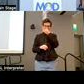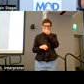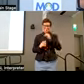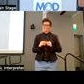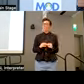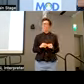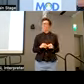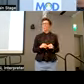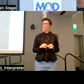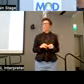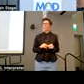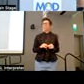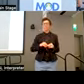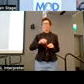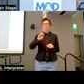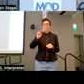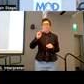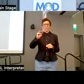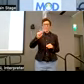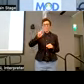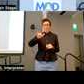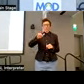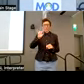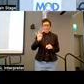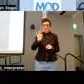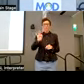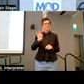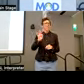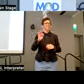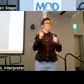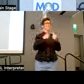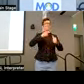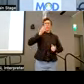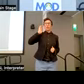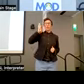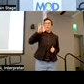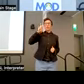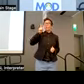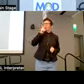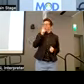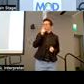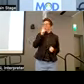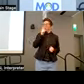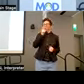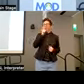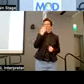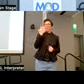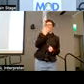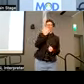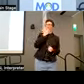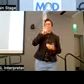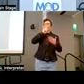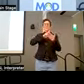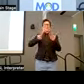Got it. So, first speaker is the esteemed Secretary